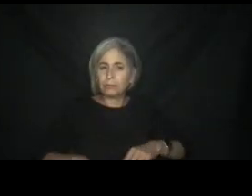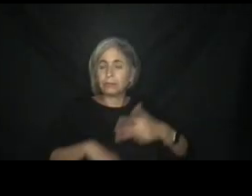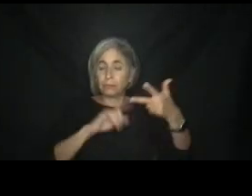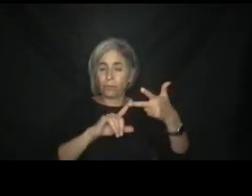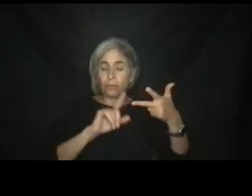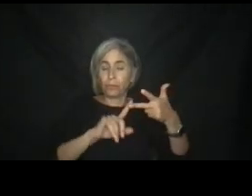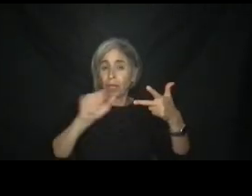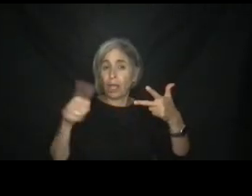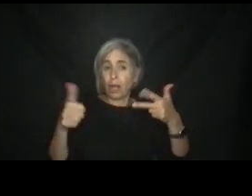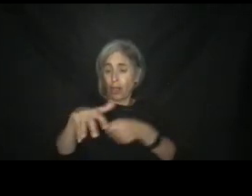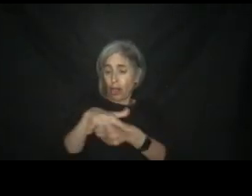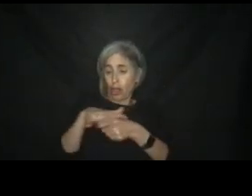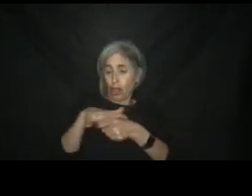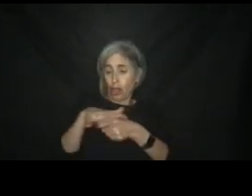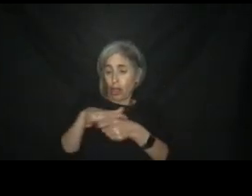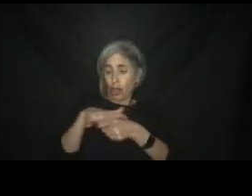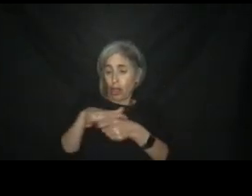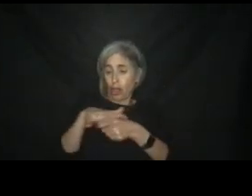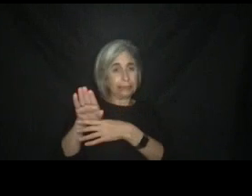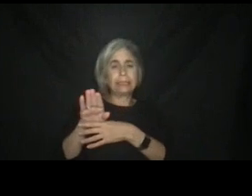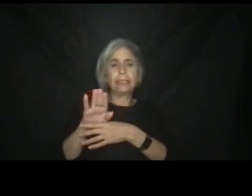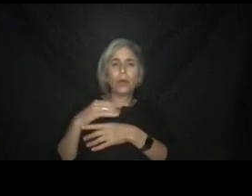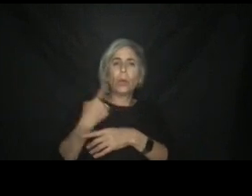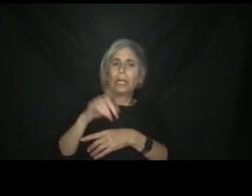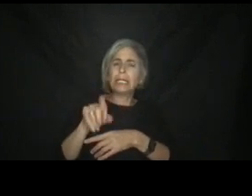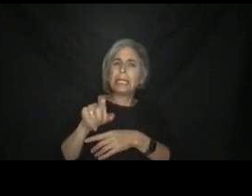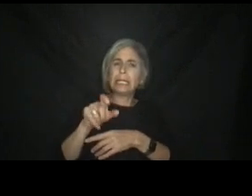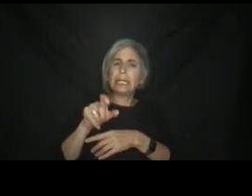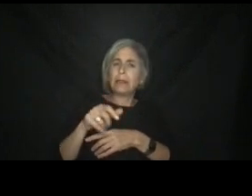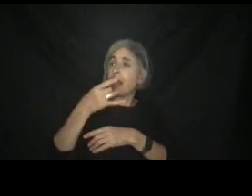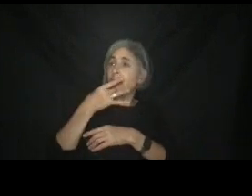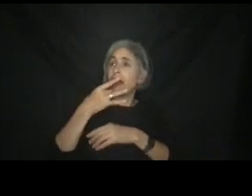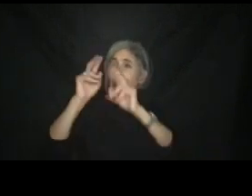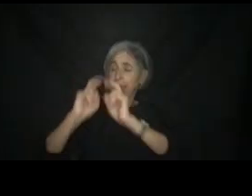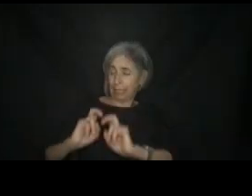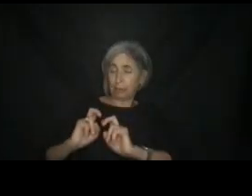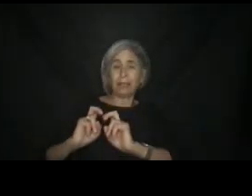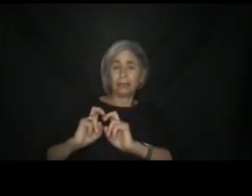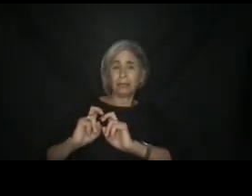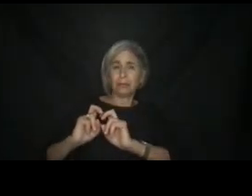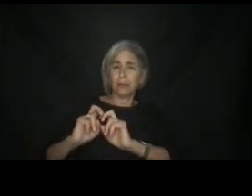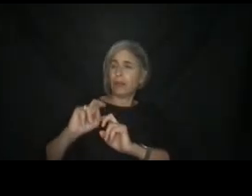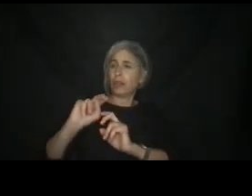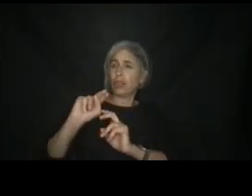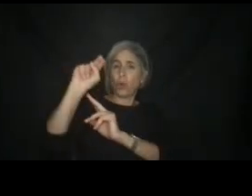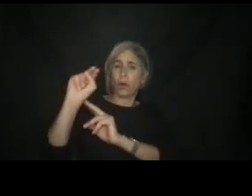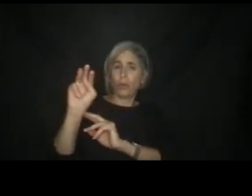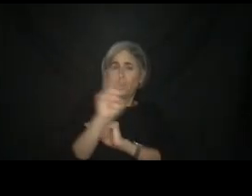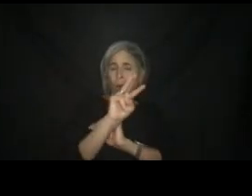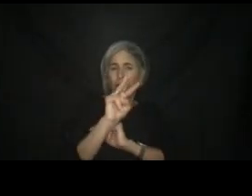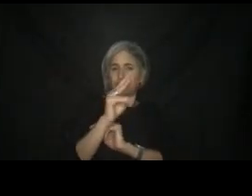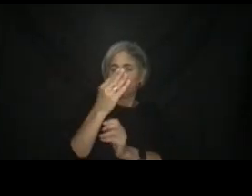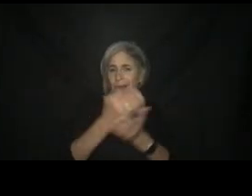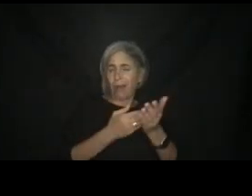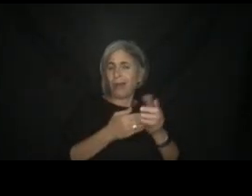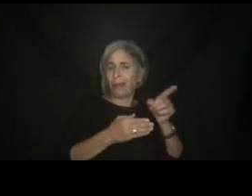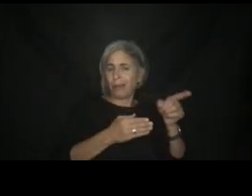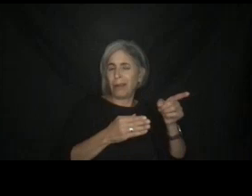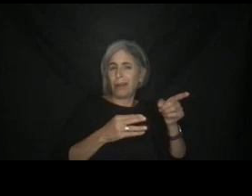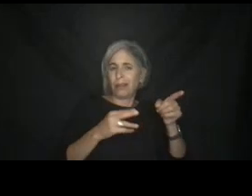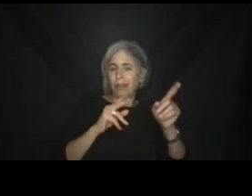local business, we need like a light assessment of like the northwest side of 10th, which is obviously a residential